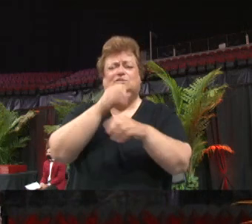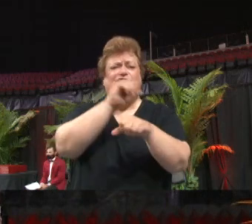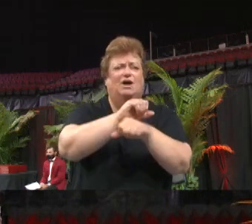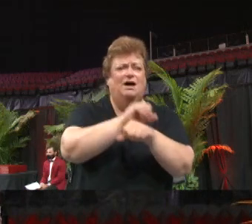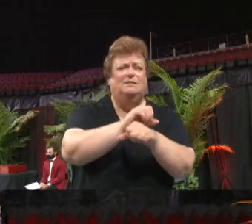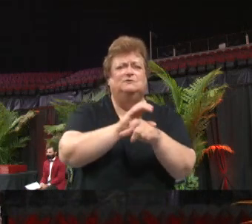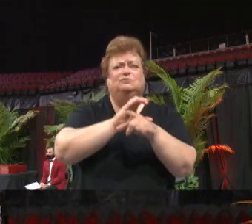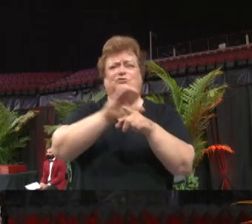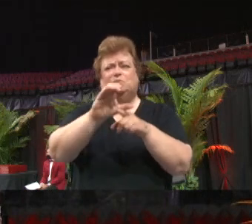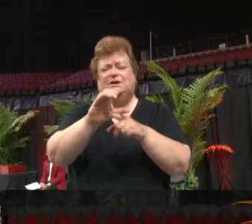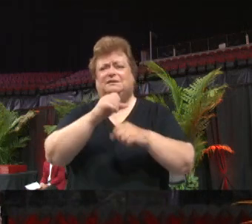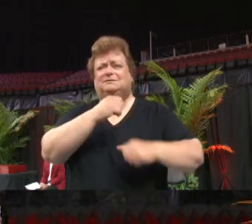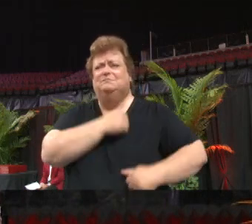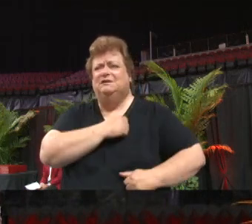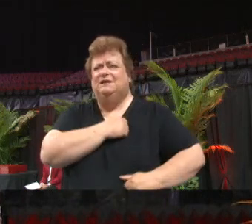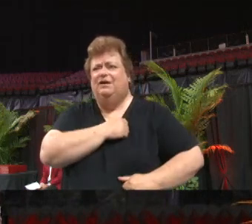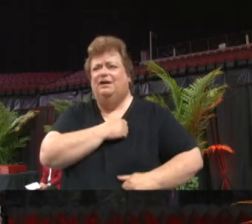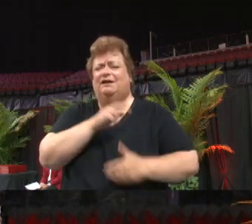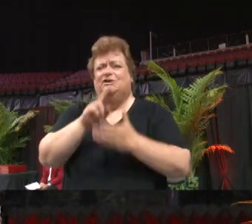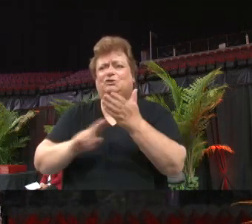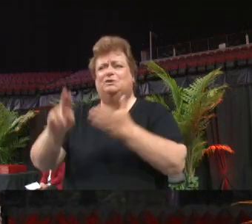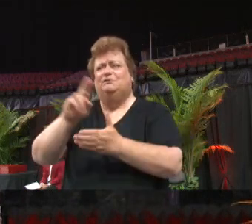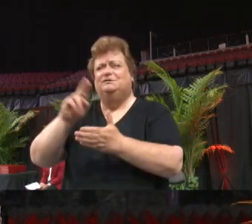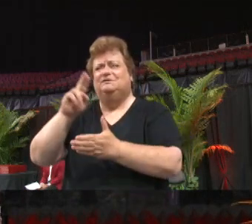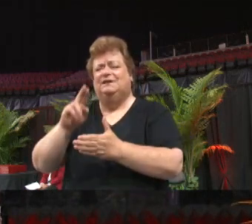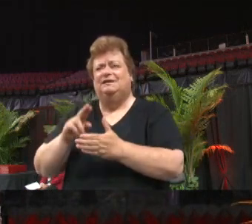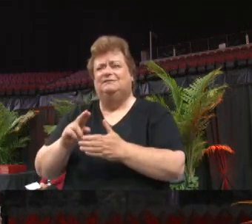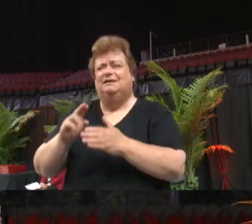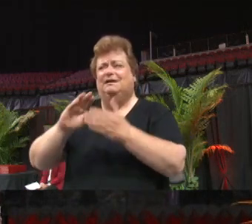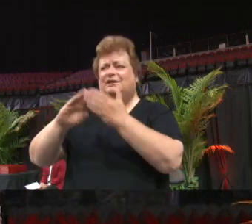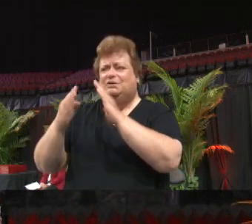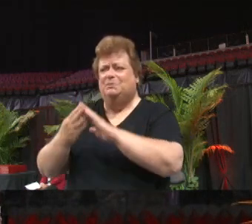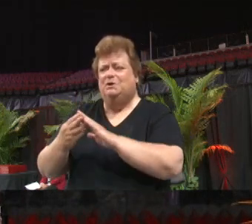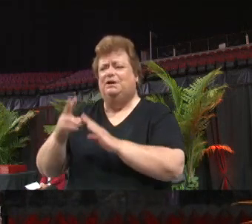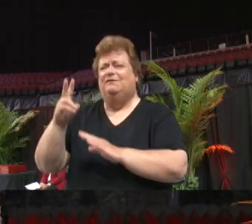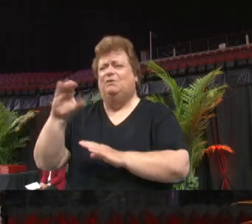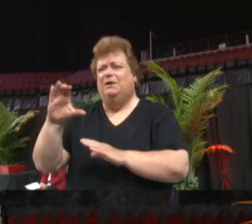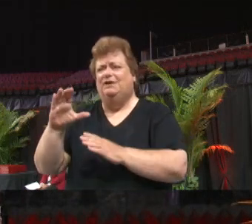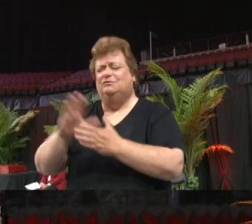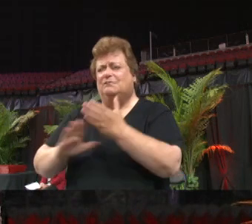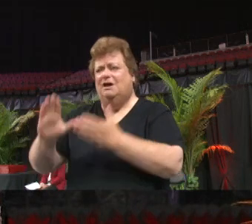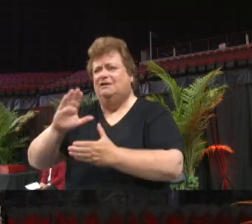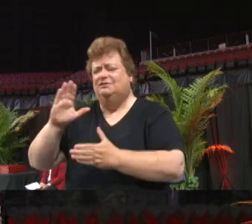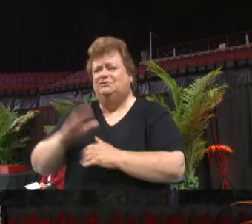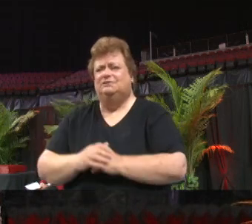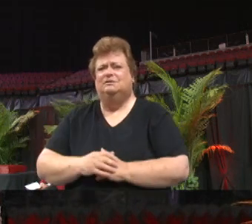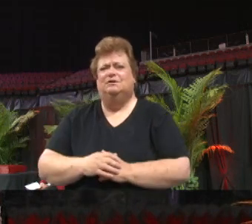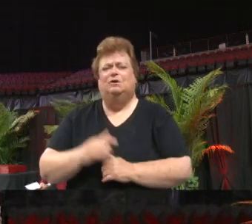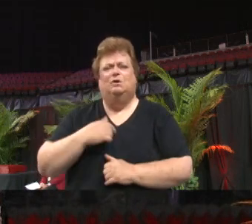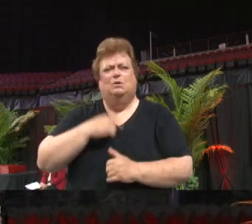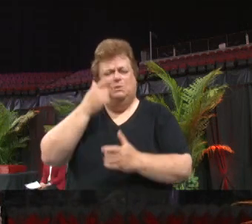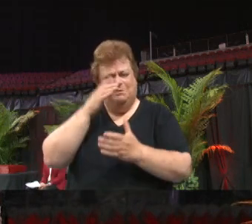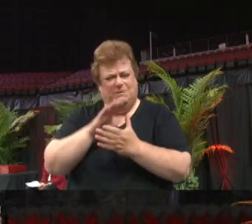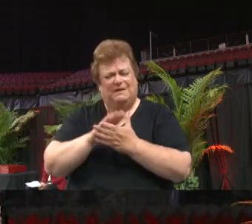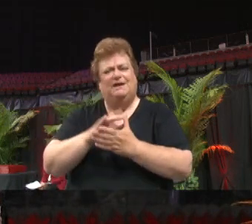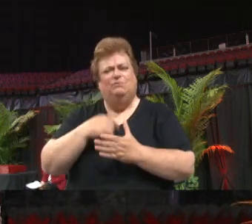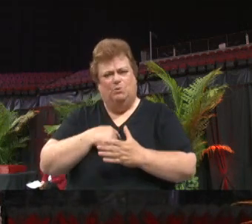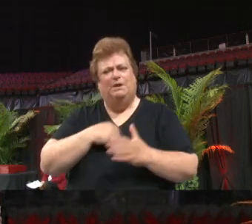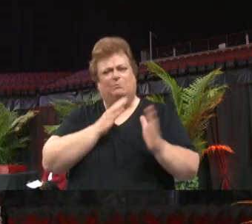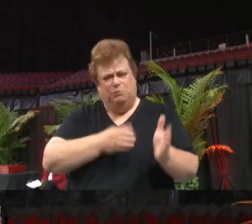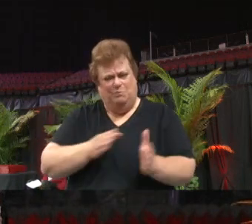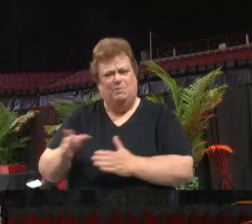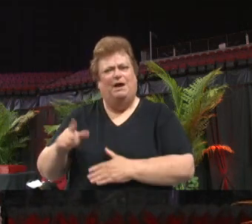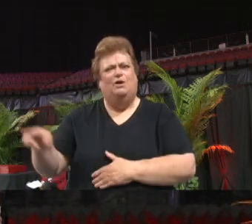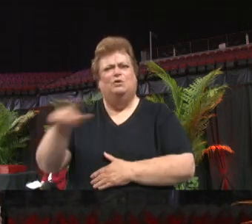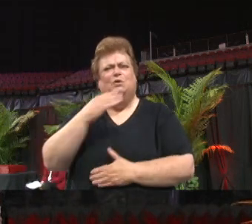careers, the military, universities, community, vocational colleges. We believe we prepared you well.